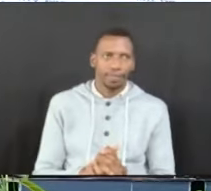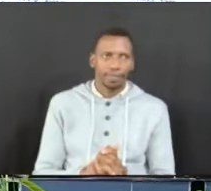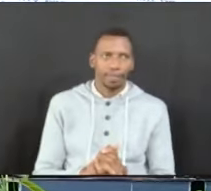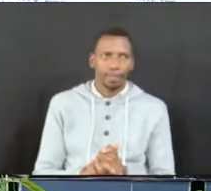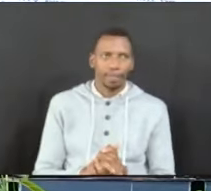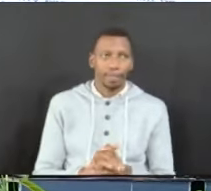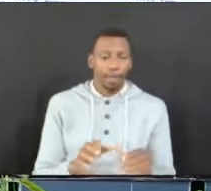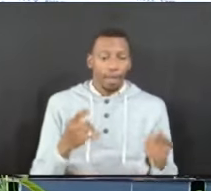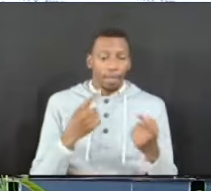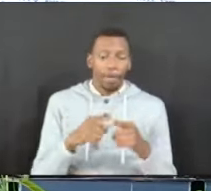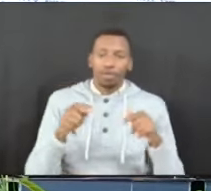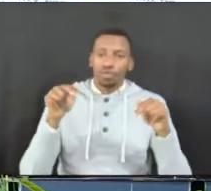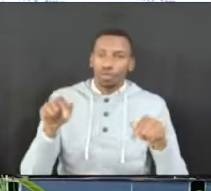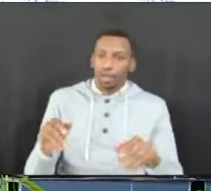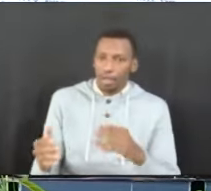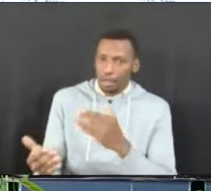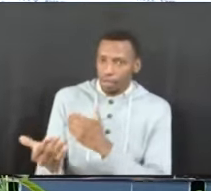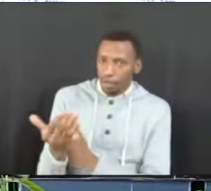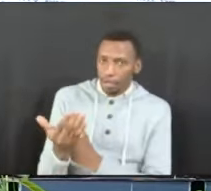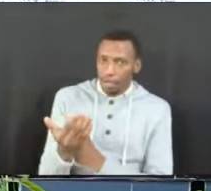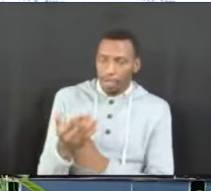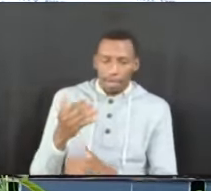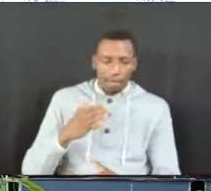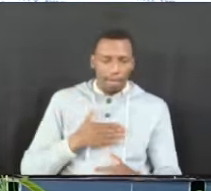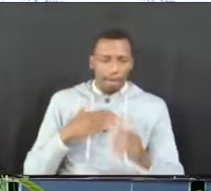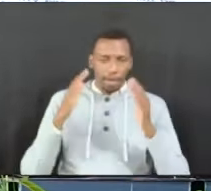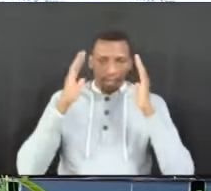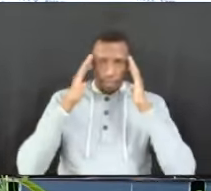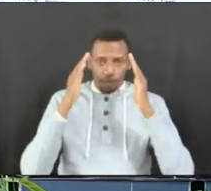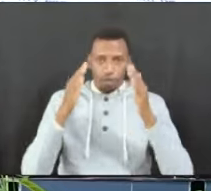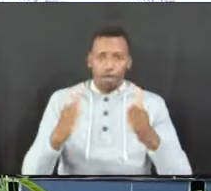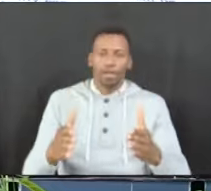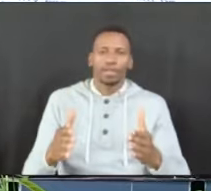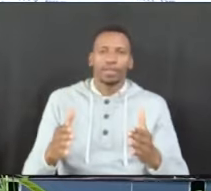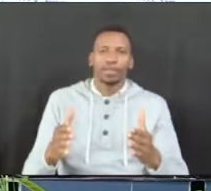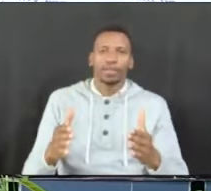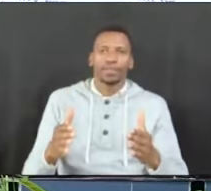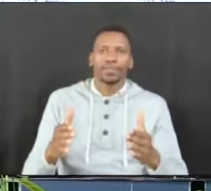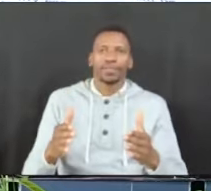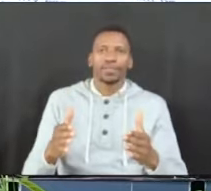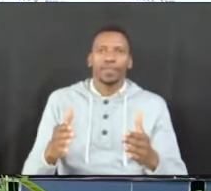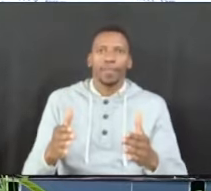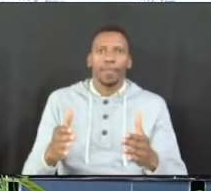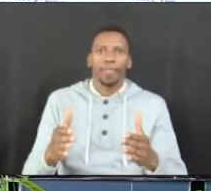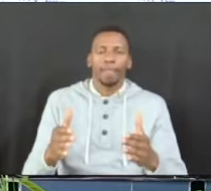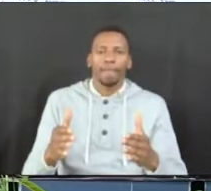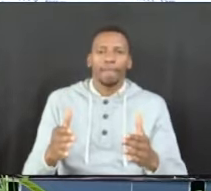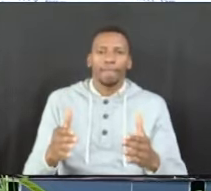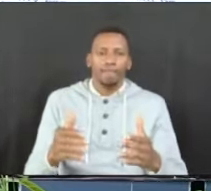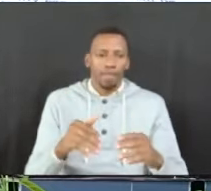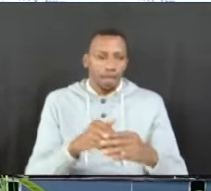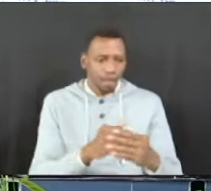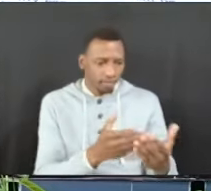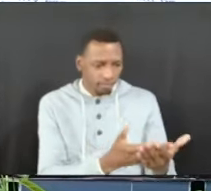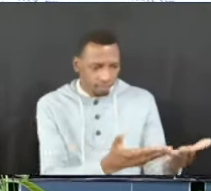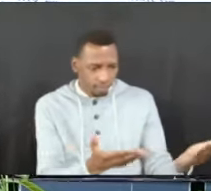But this morning, my focus will not be in those